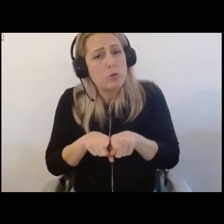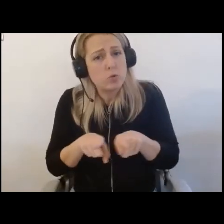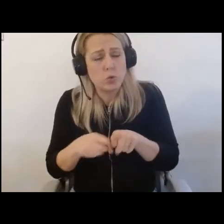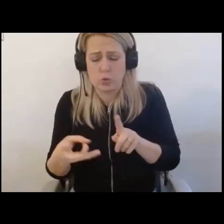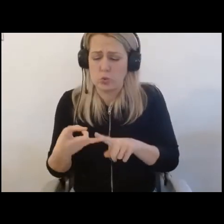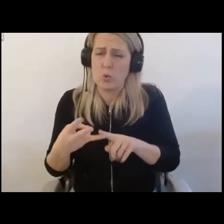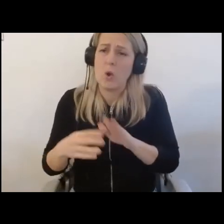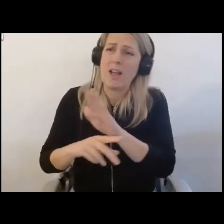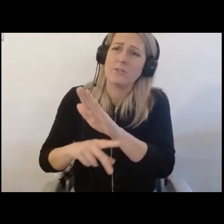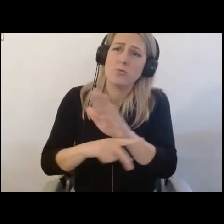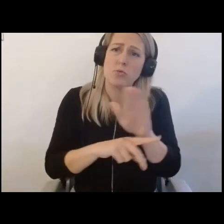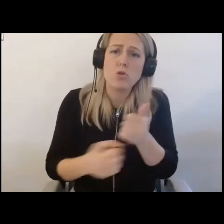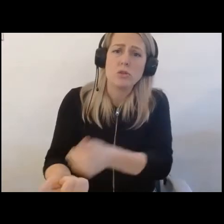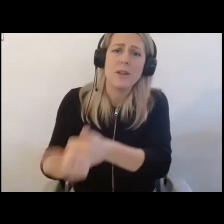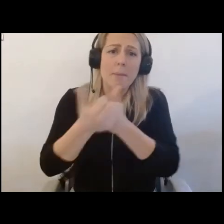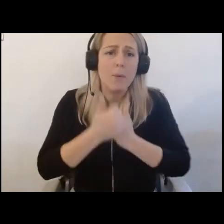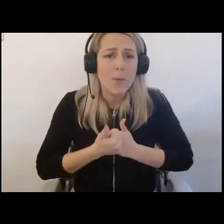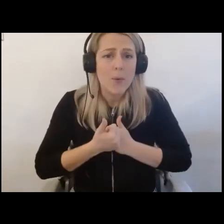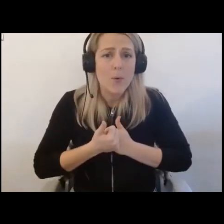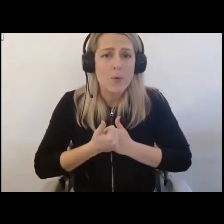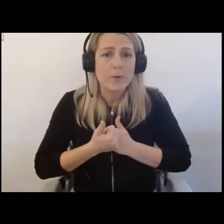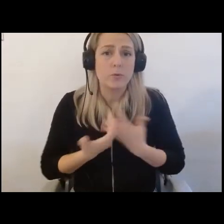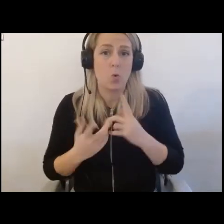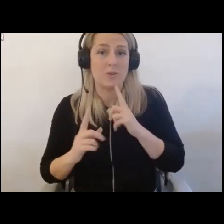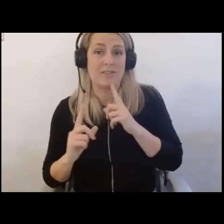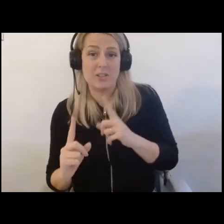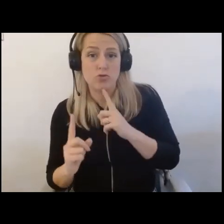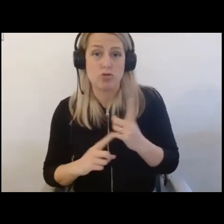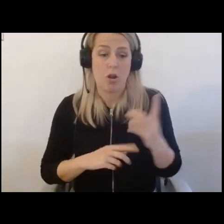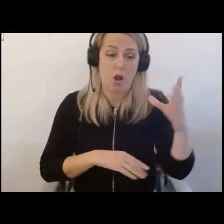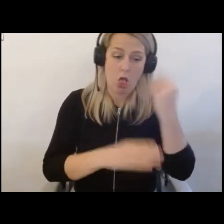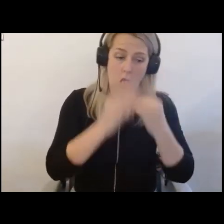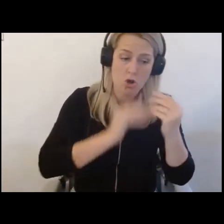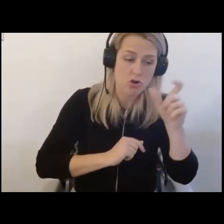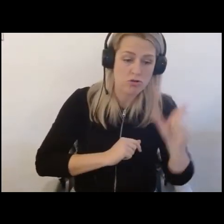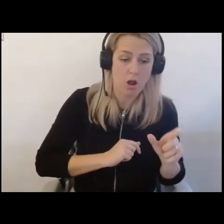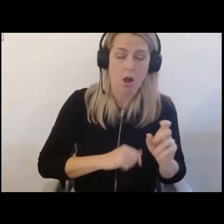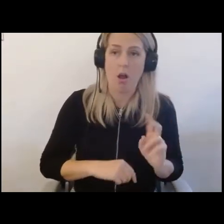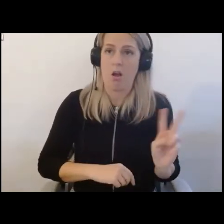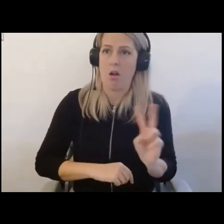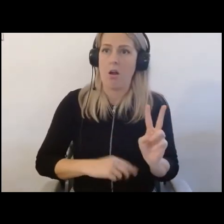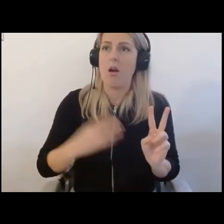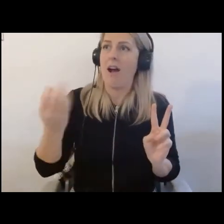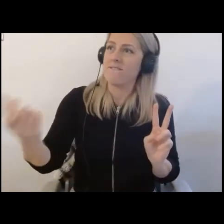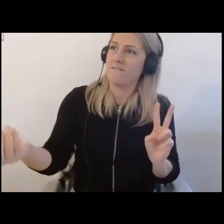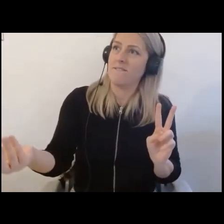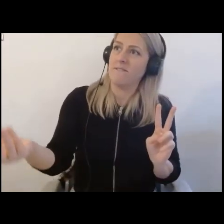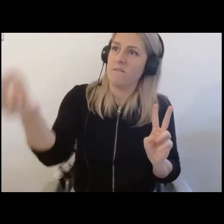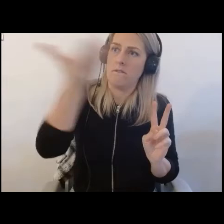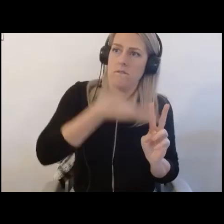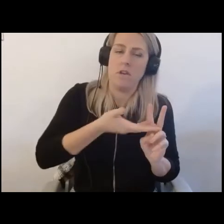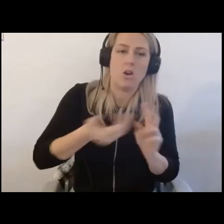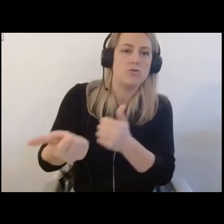view of the learner, a teacher who understands this and can train you is a resource externally. From the point of view of